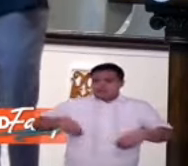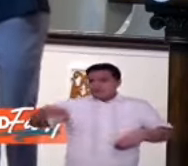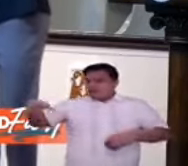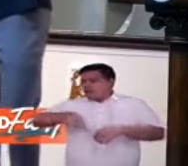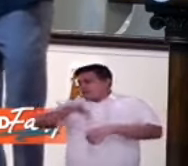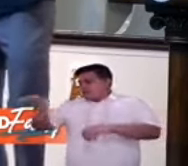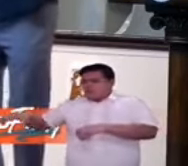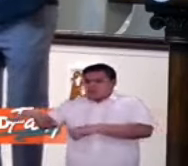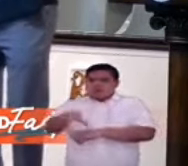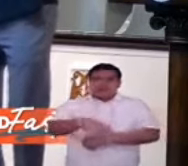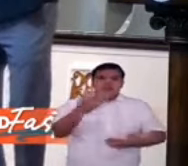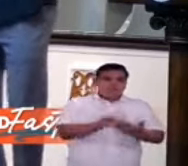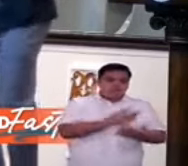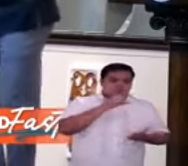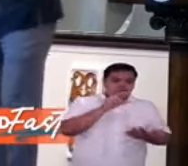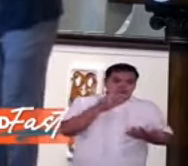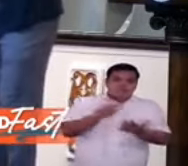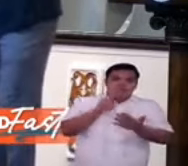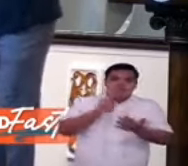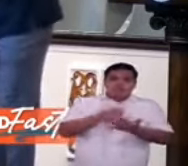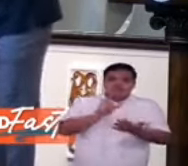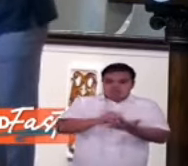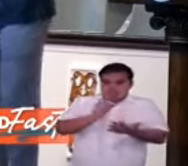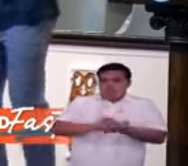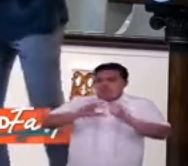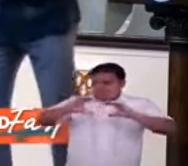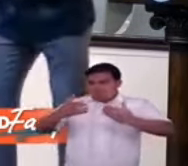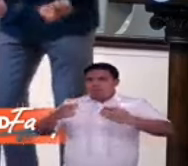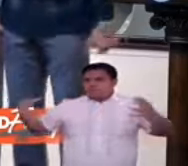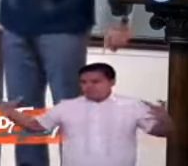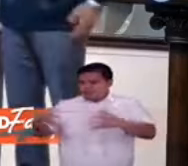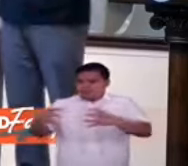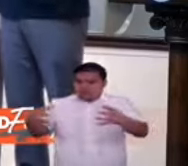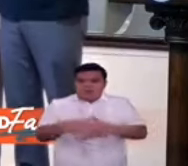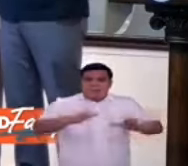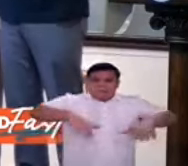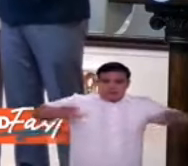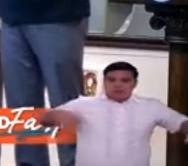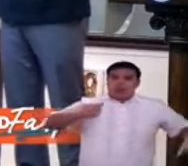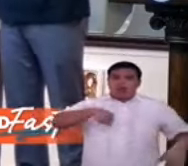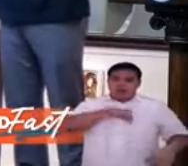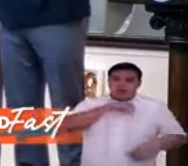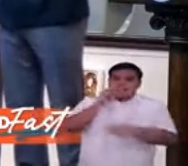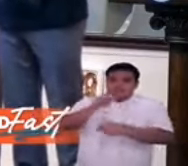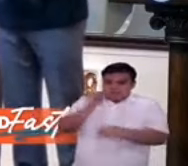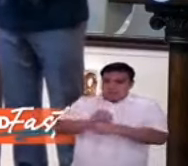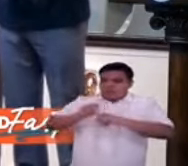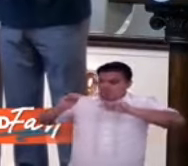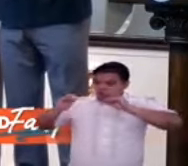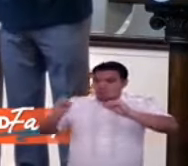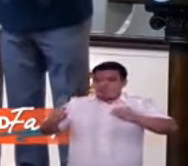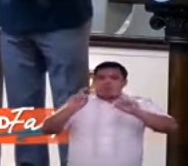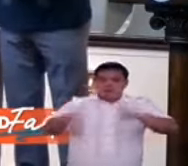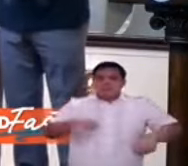extension classes, in the good news classes, as we minister to the children, as we gather the children, our ministry, what we do with the children,